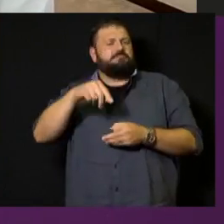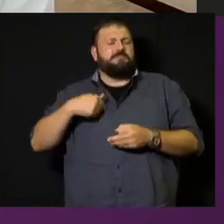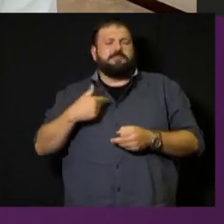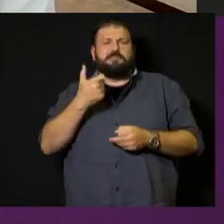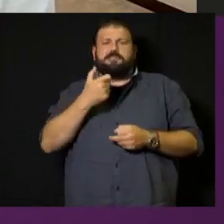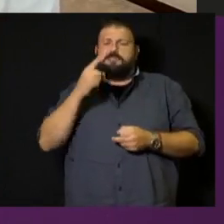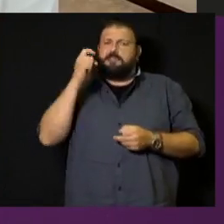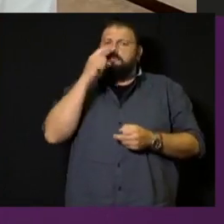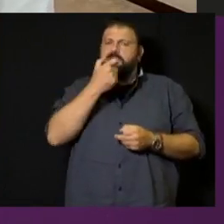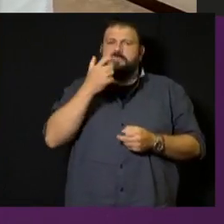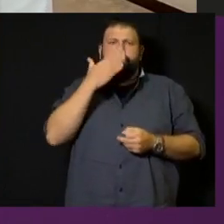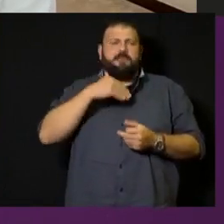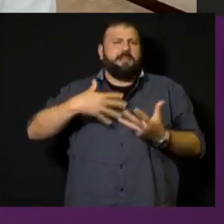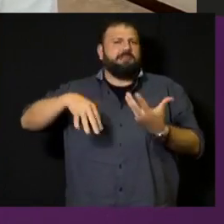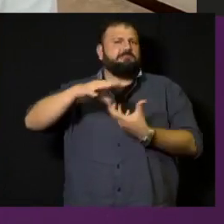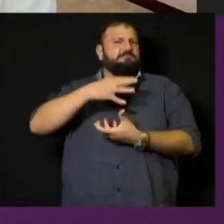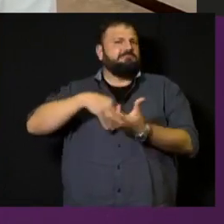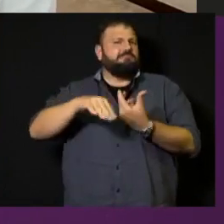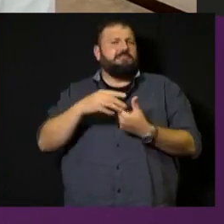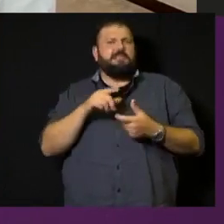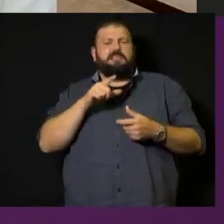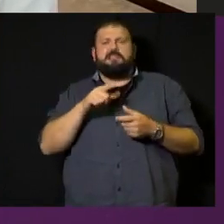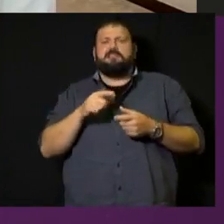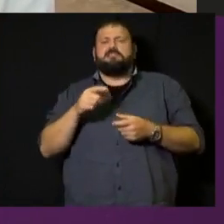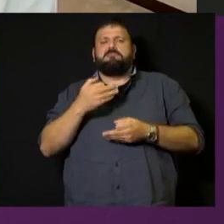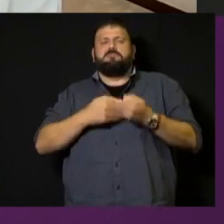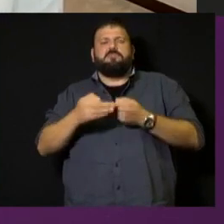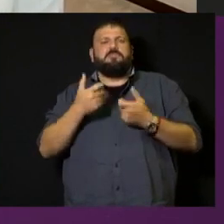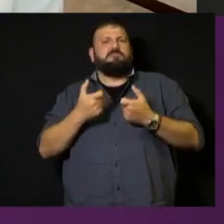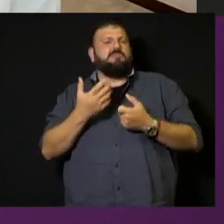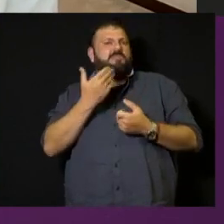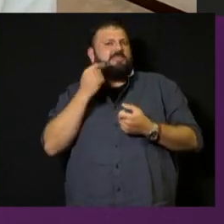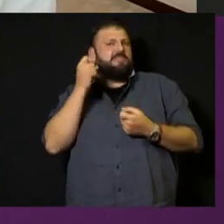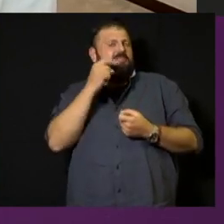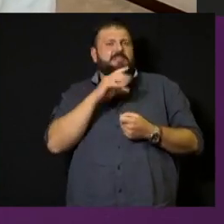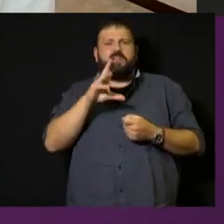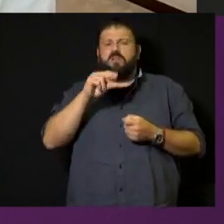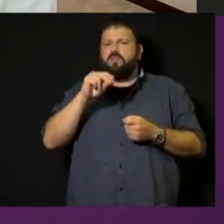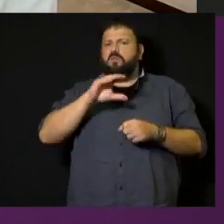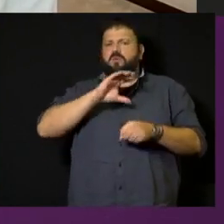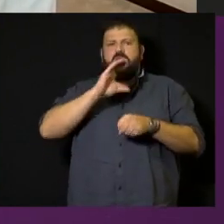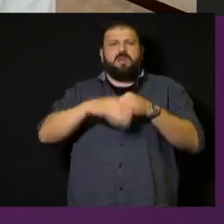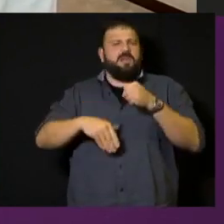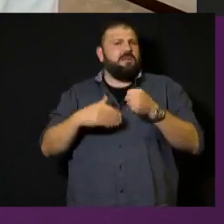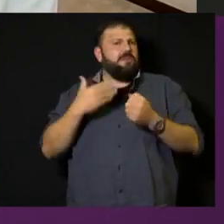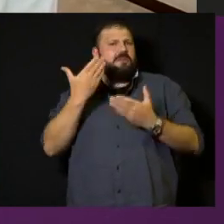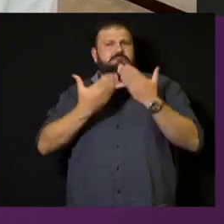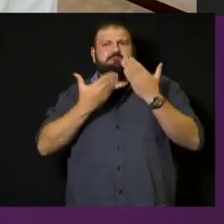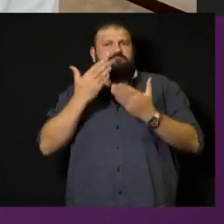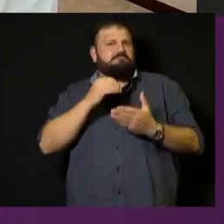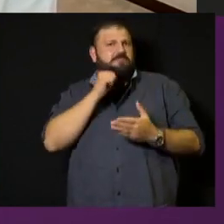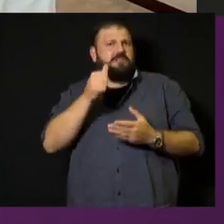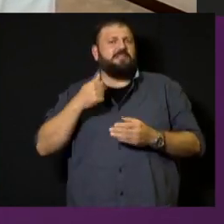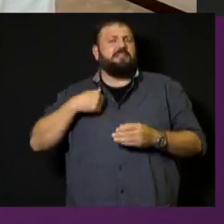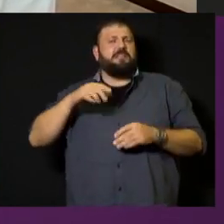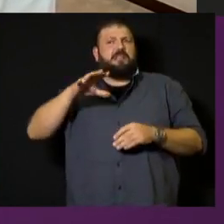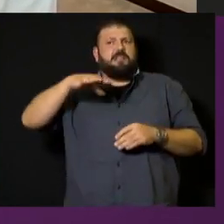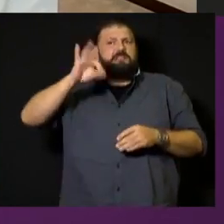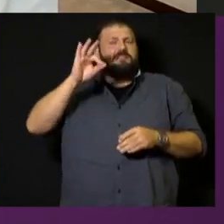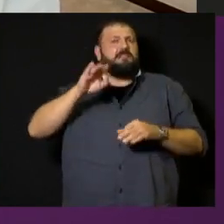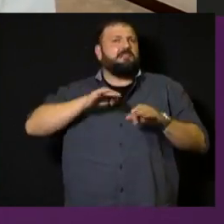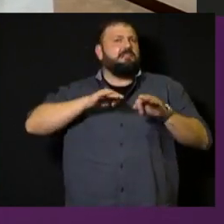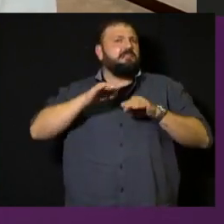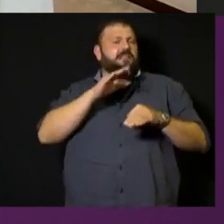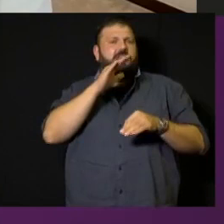I came here when I was 17. I left my parents' home. I didn't finish school. Getting a